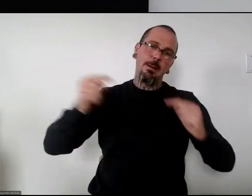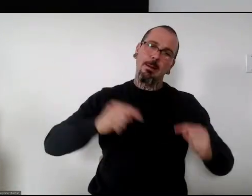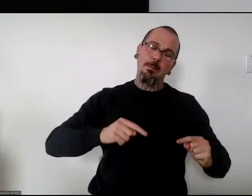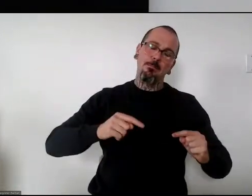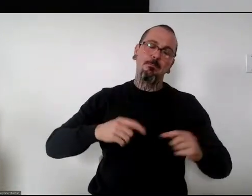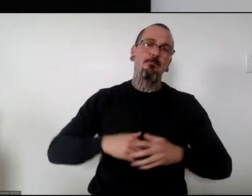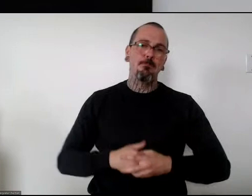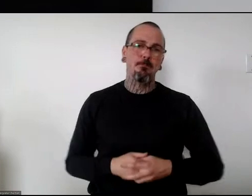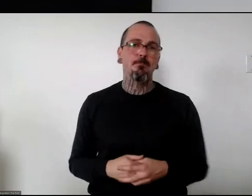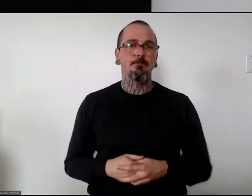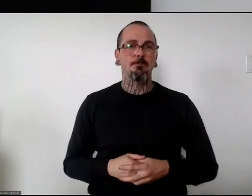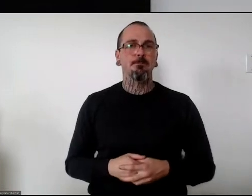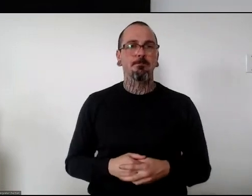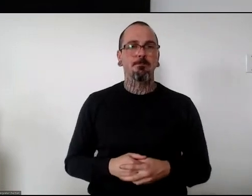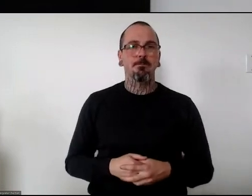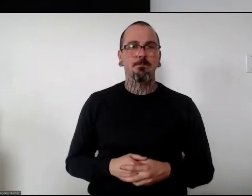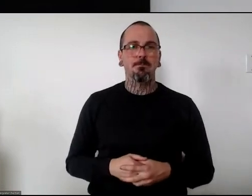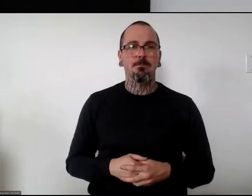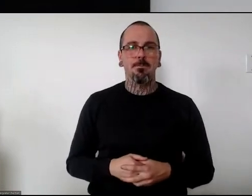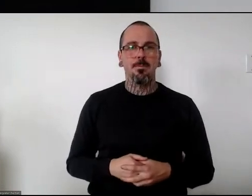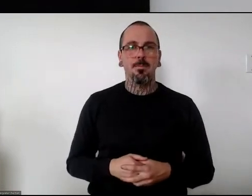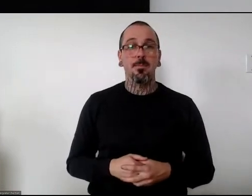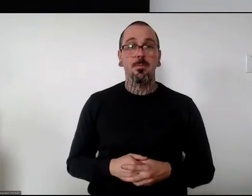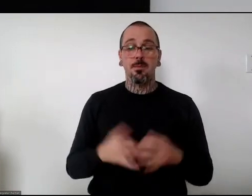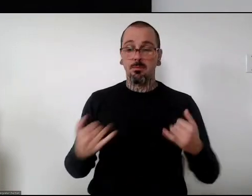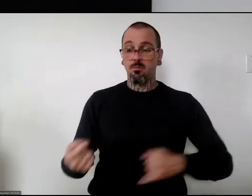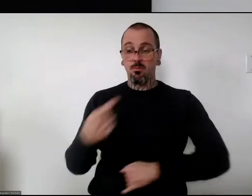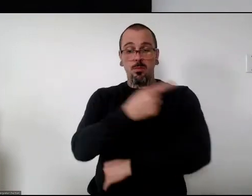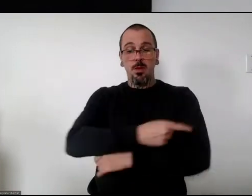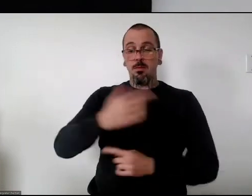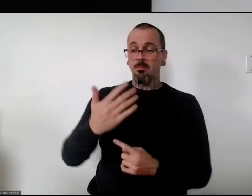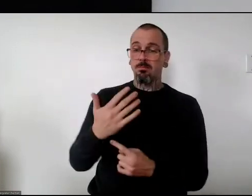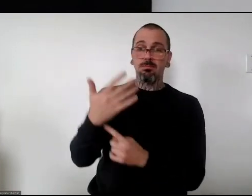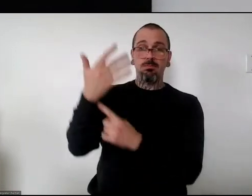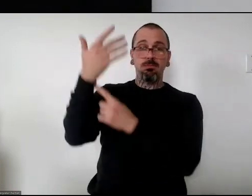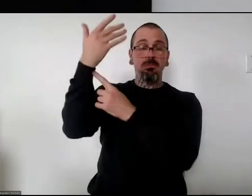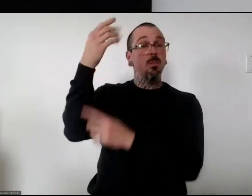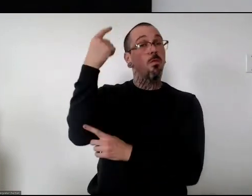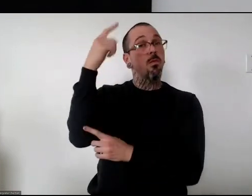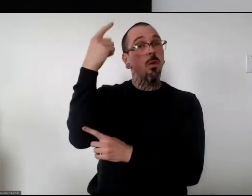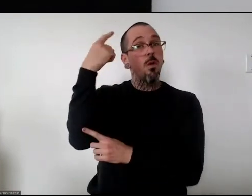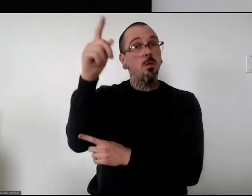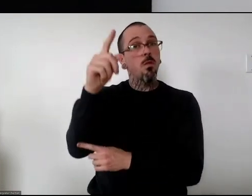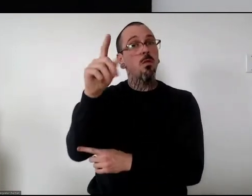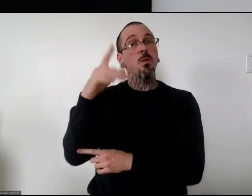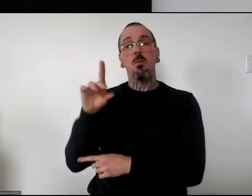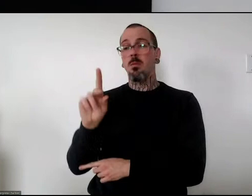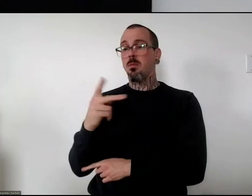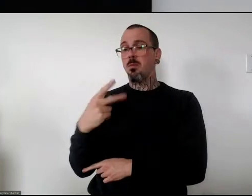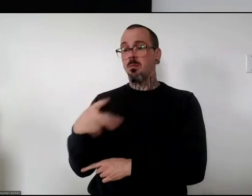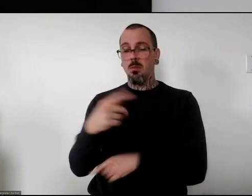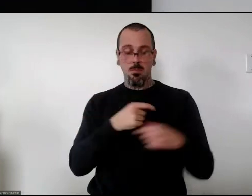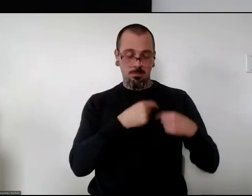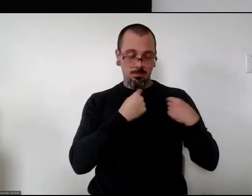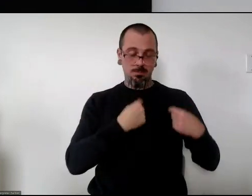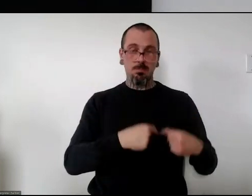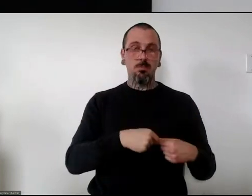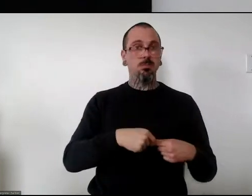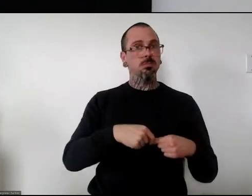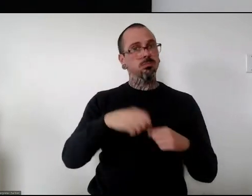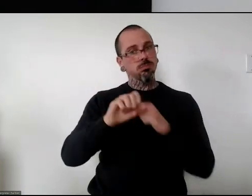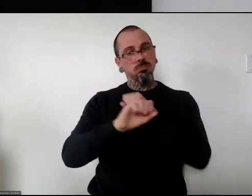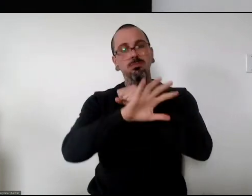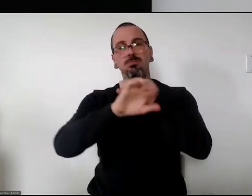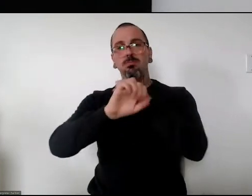We are here today to raise the Purple Ribbon flag and sign a proclamation to mark the start of the Purple Ribbon campaign,